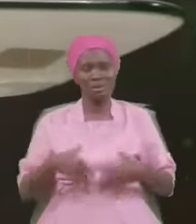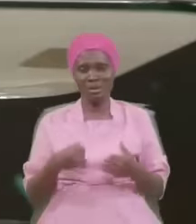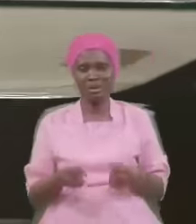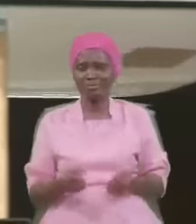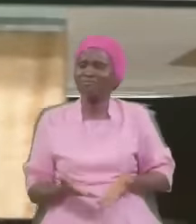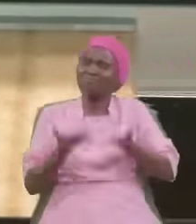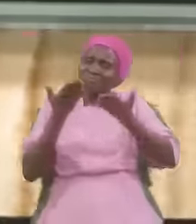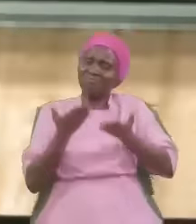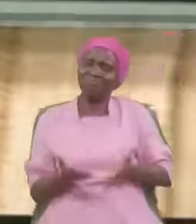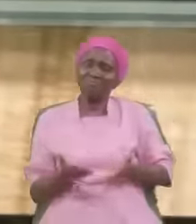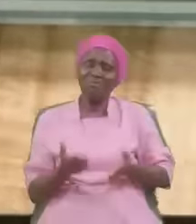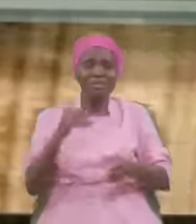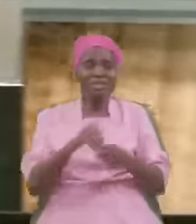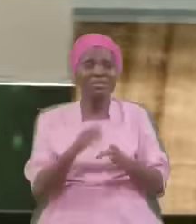back,